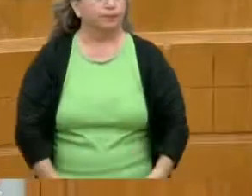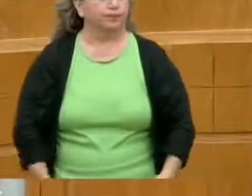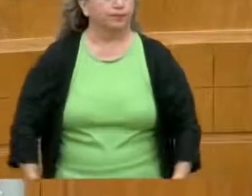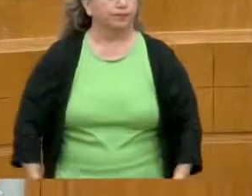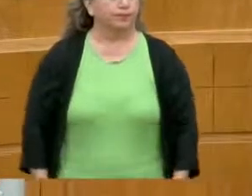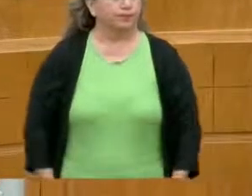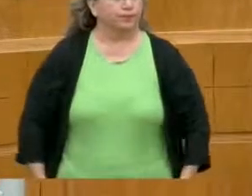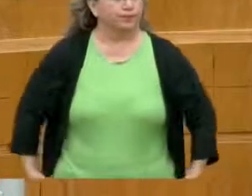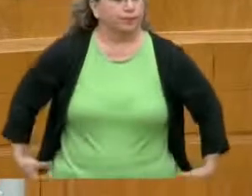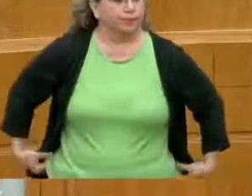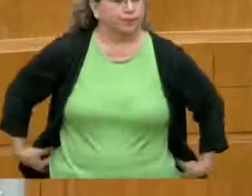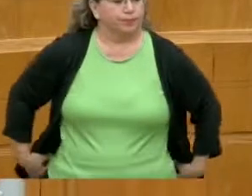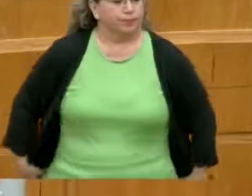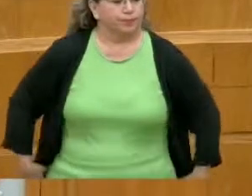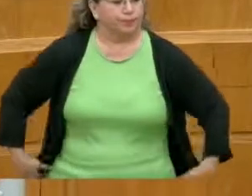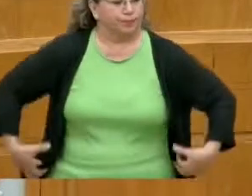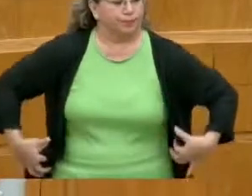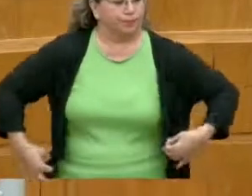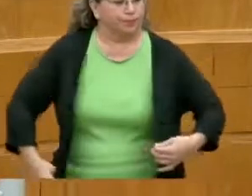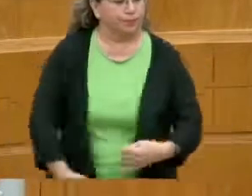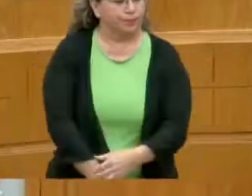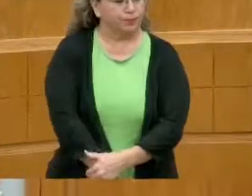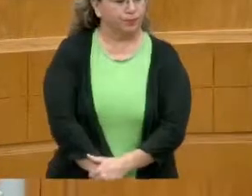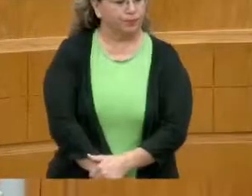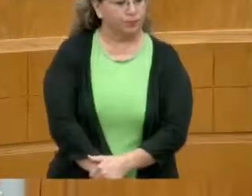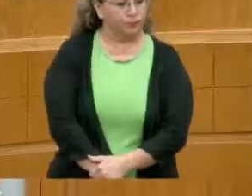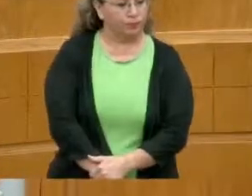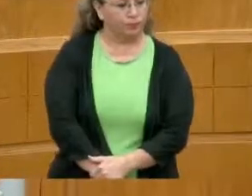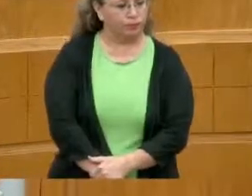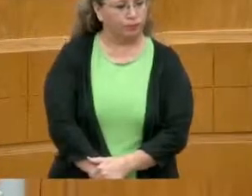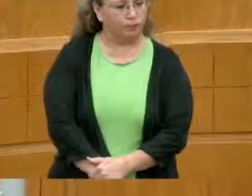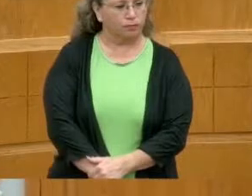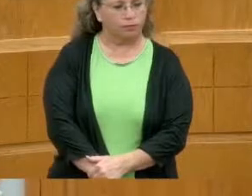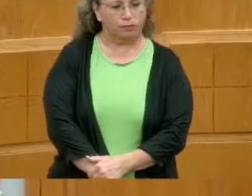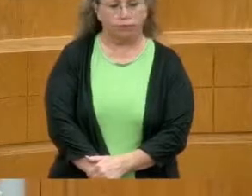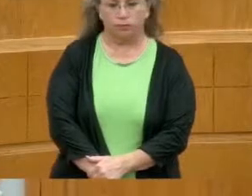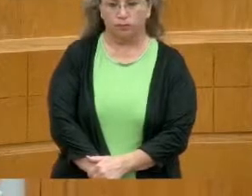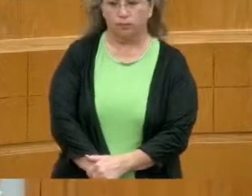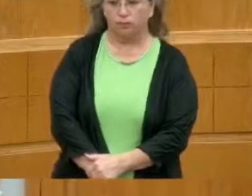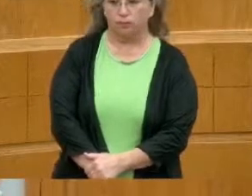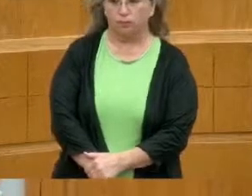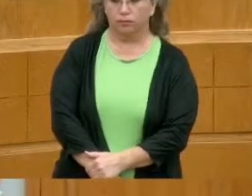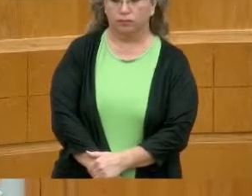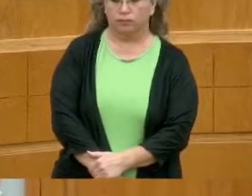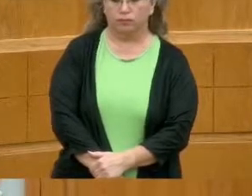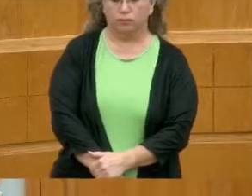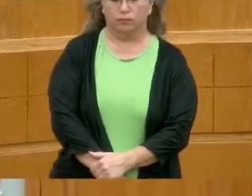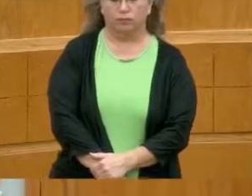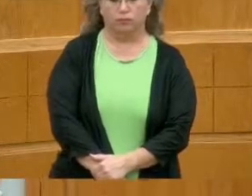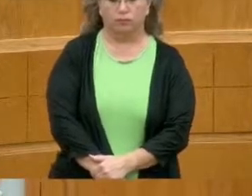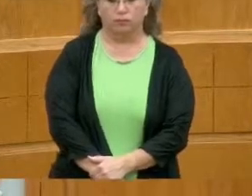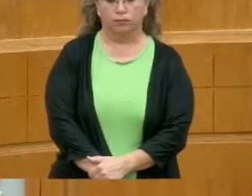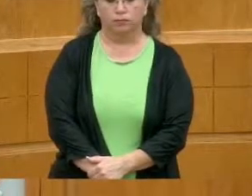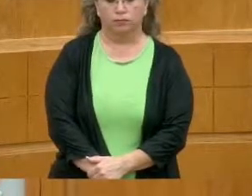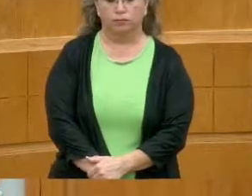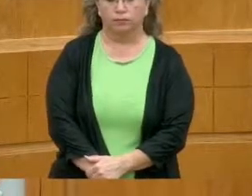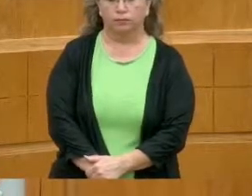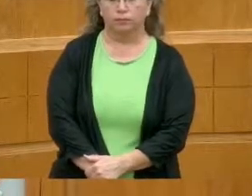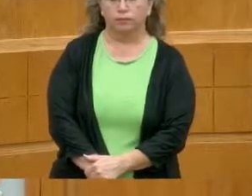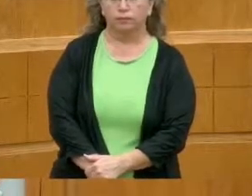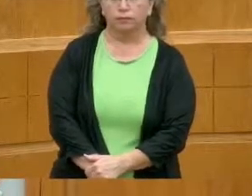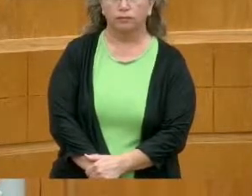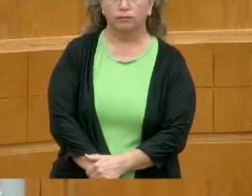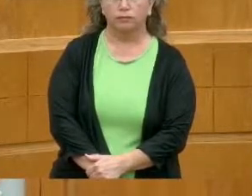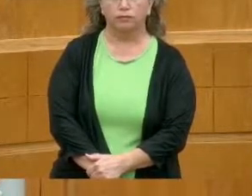pruebas en asilos de ancianos. Un grupo de bomberos de la ciudad ha estado ayudando a esa tarea tomando los especímenes, mientras que el Hospital Spawn está llevando a